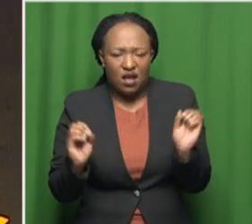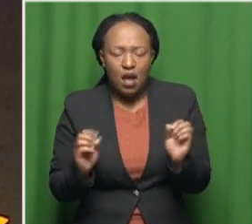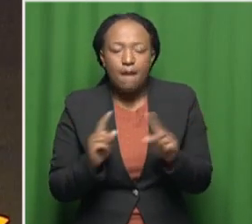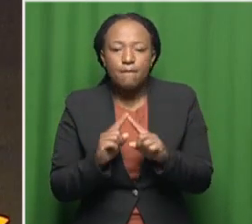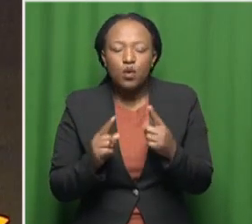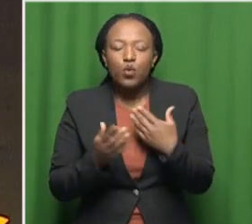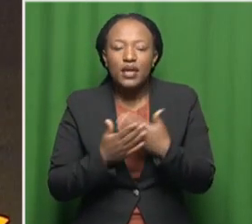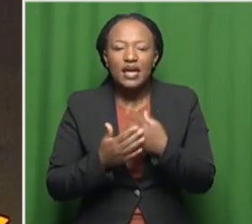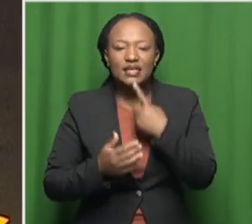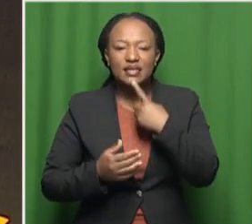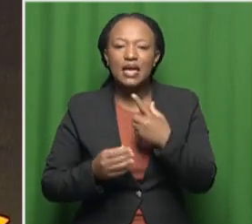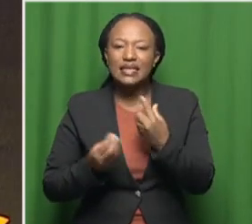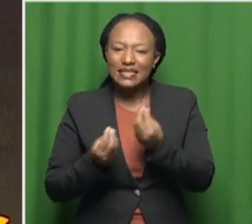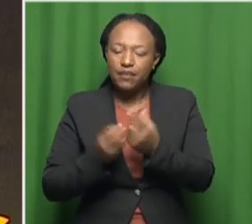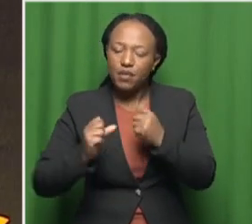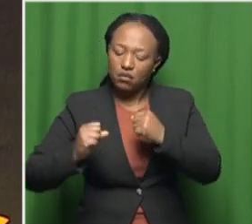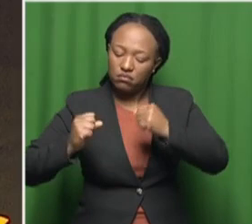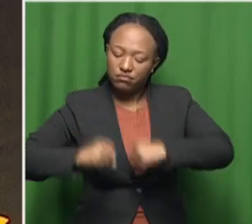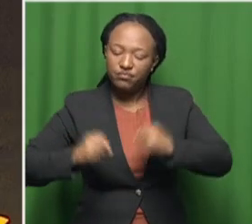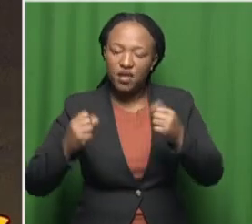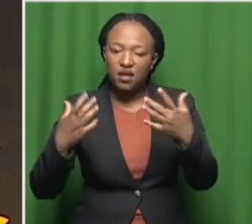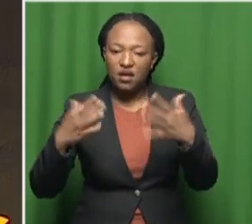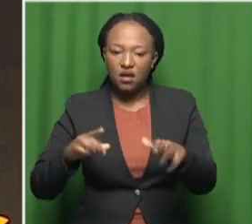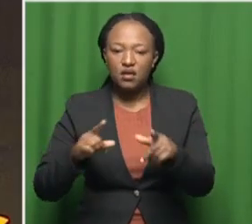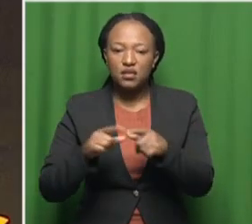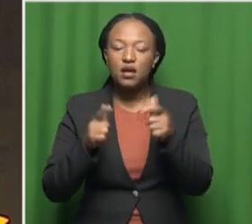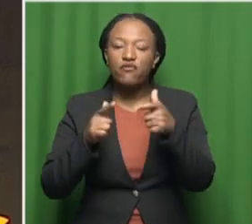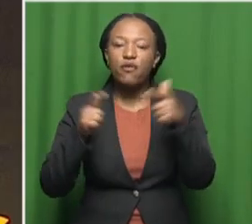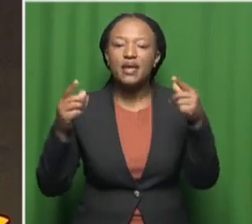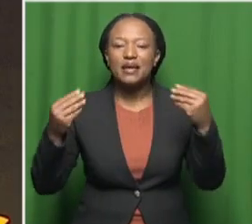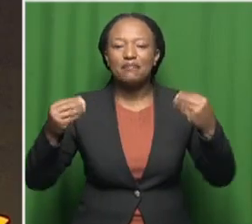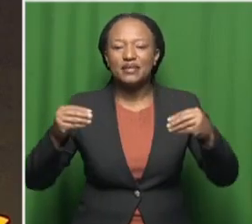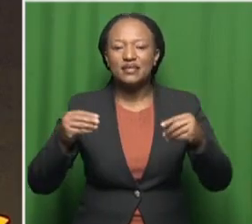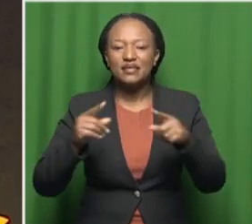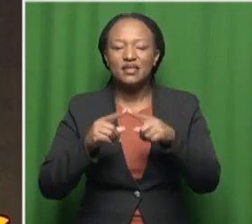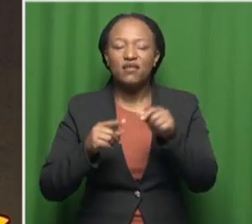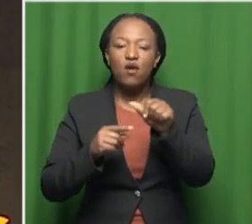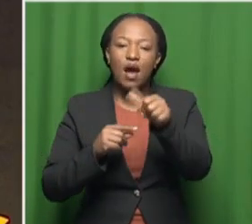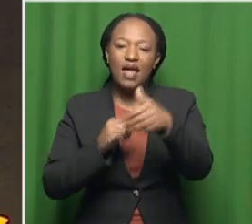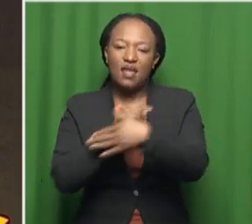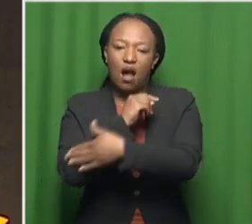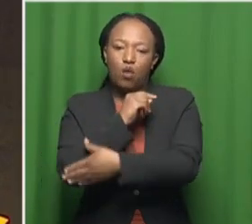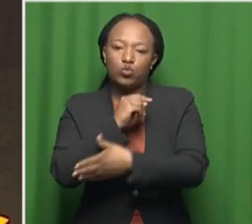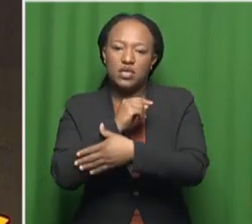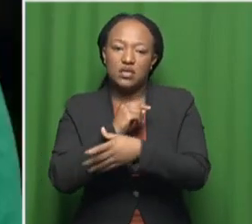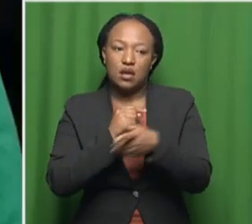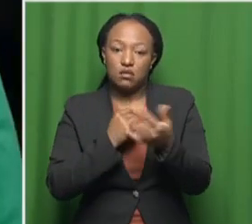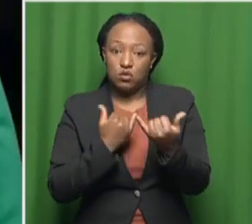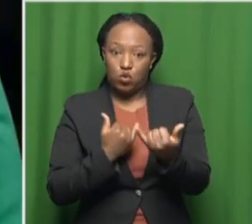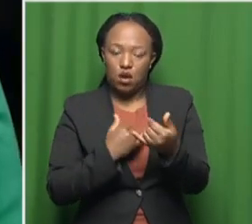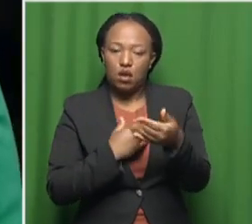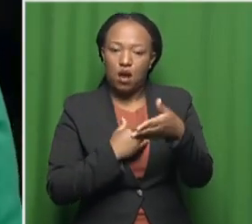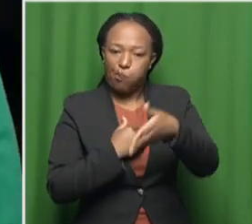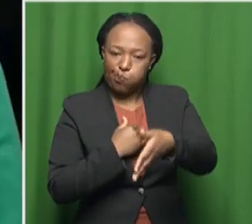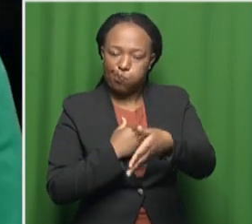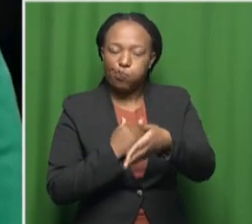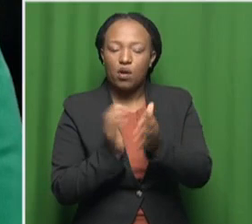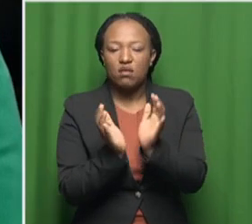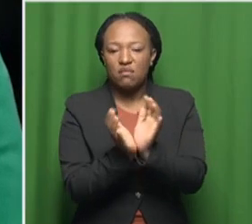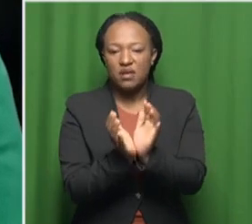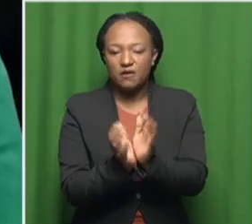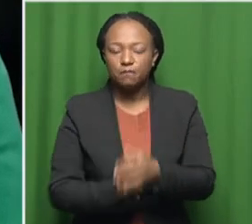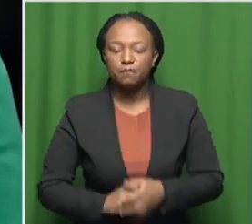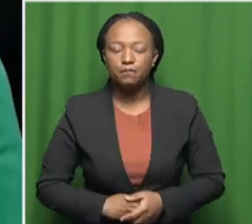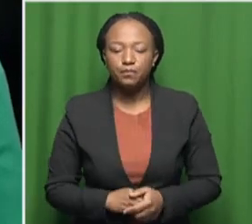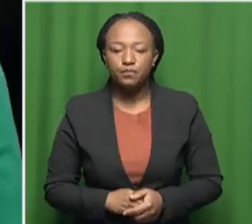clinched with other small businesses or big business from some of the member states in attendance? Well, Sakina, the memoranda